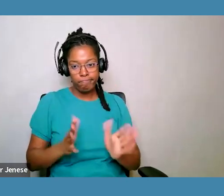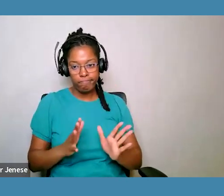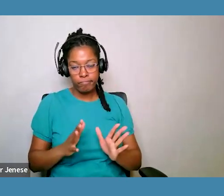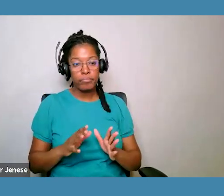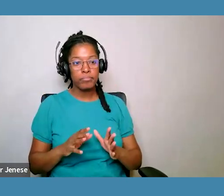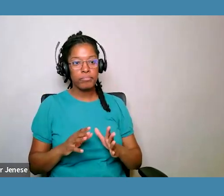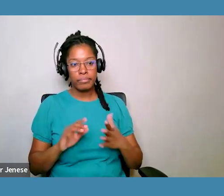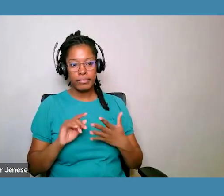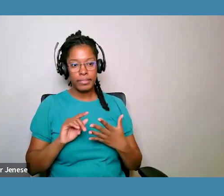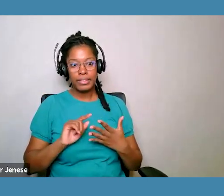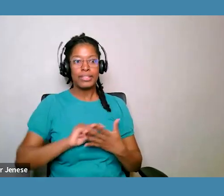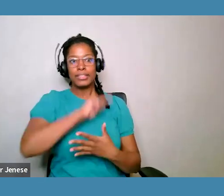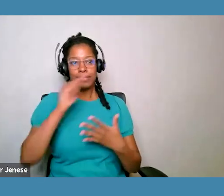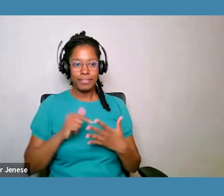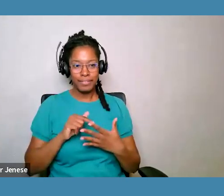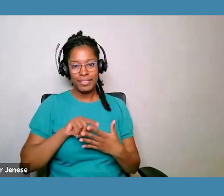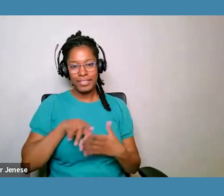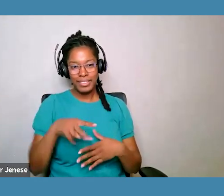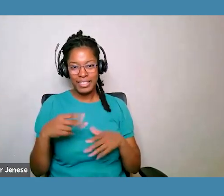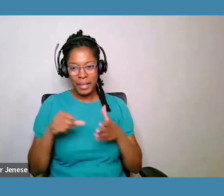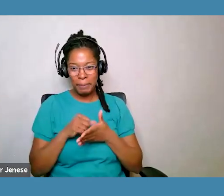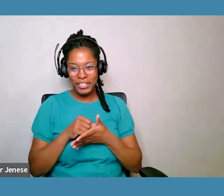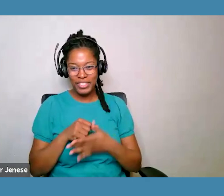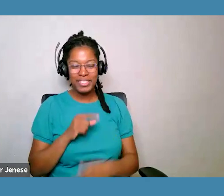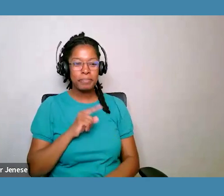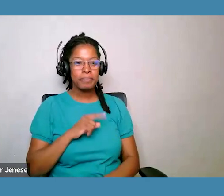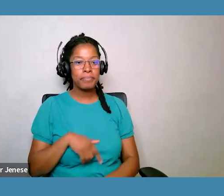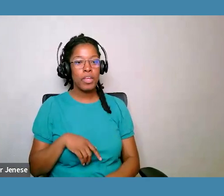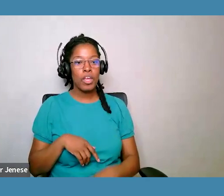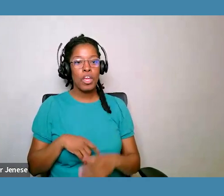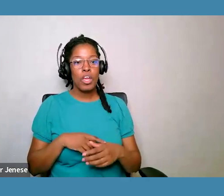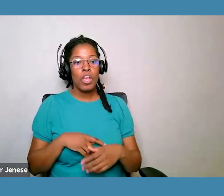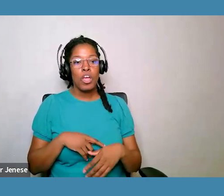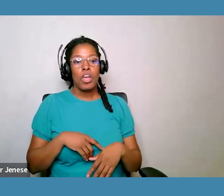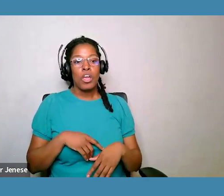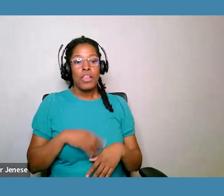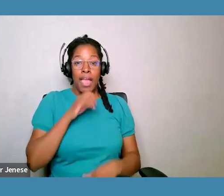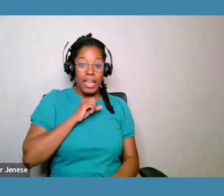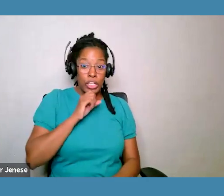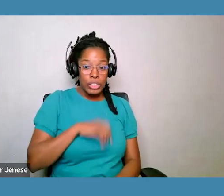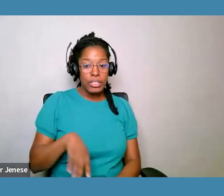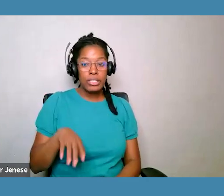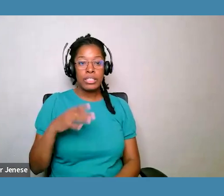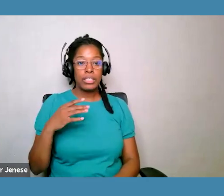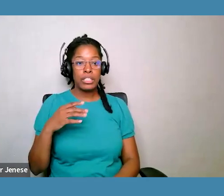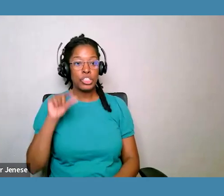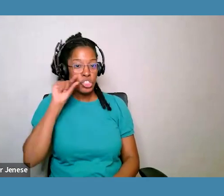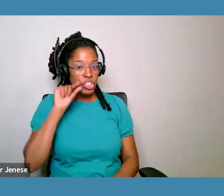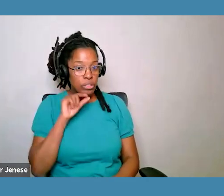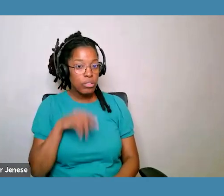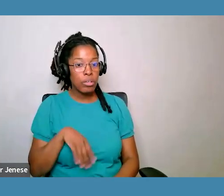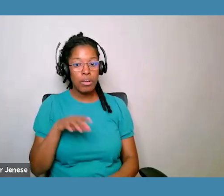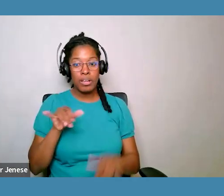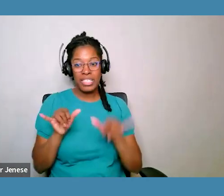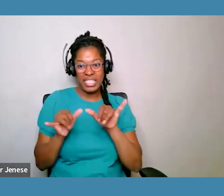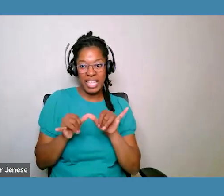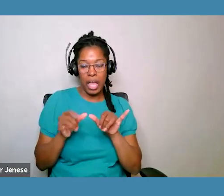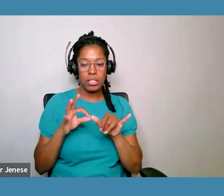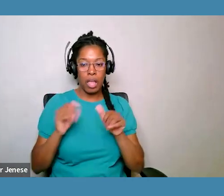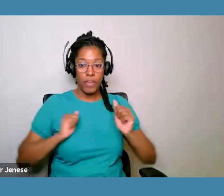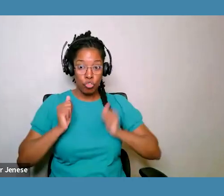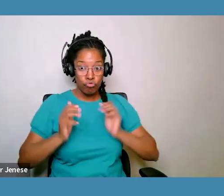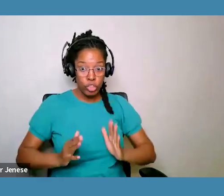have some more here. The relative ages, sexes, and sizes of the aggressor and subjects of aggression place